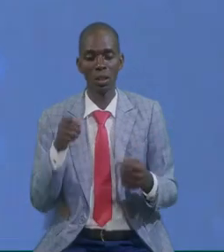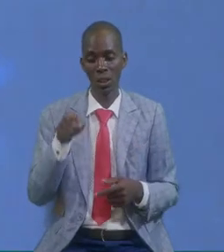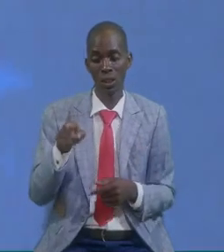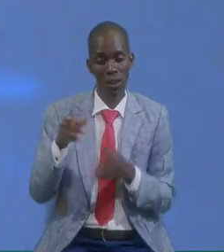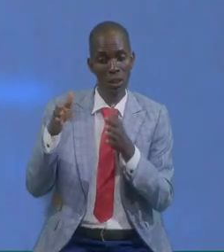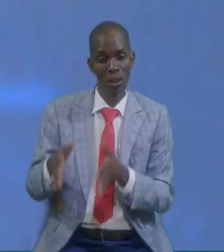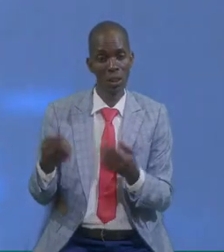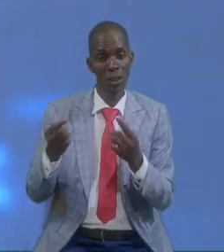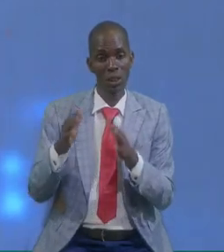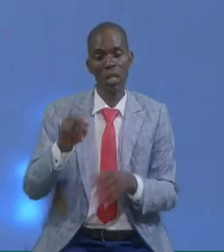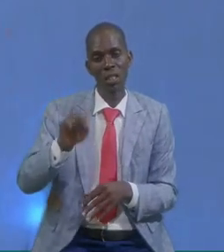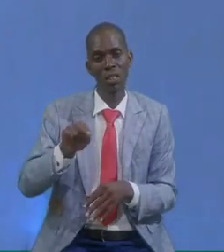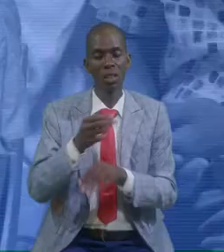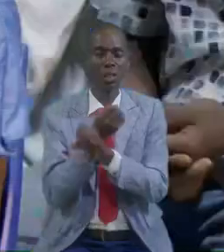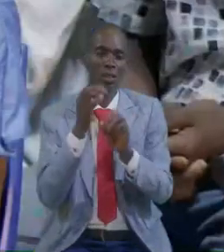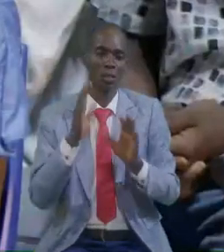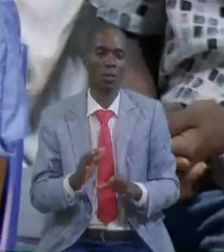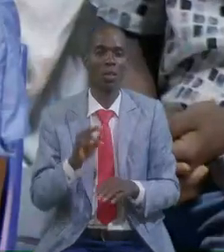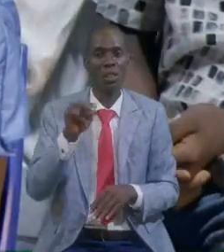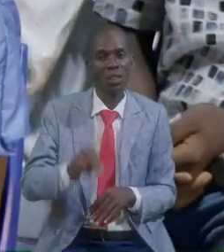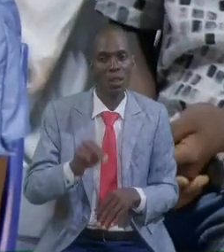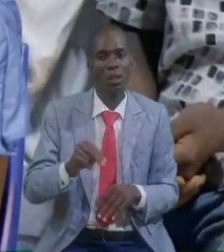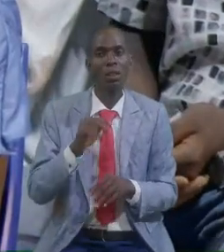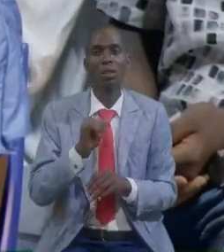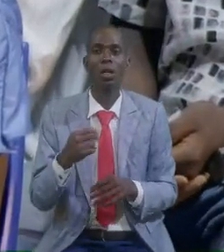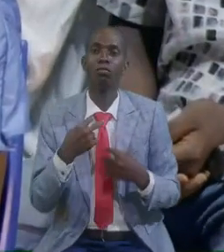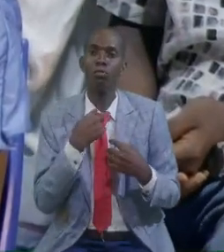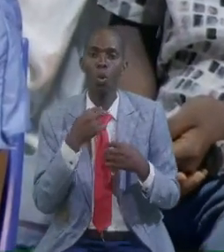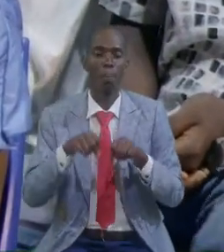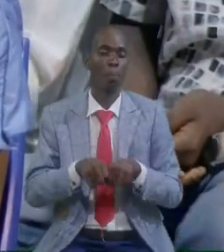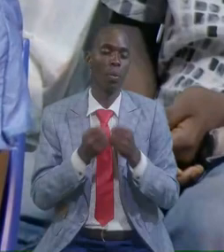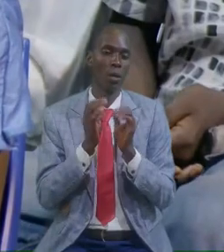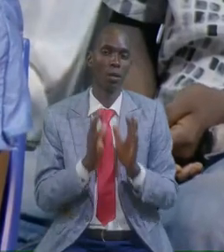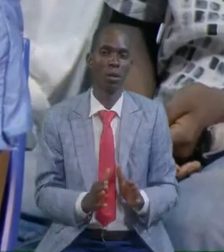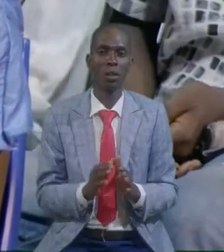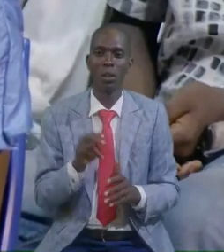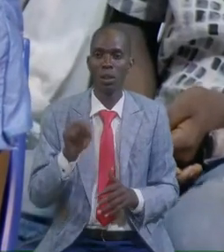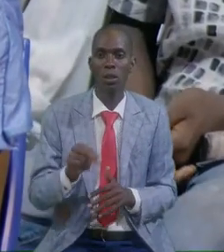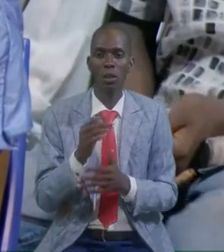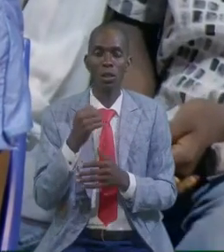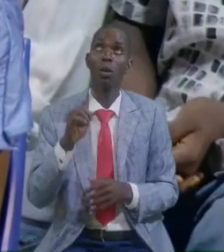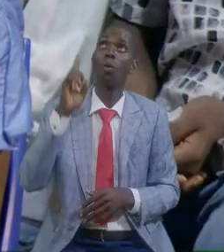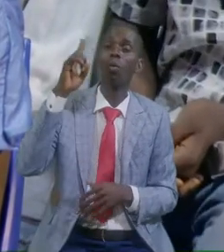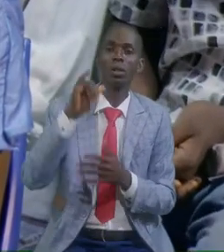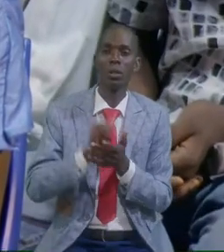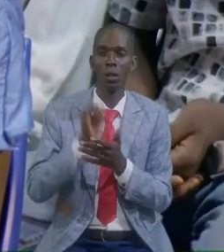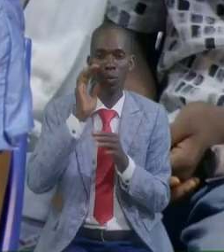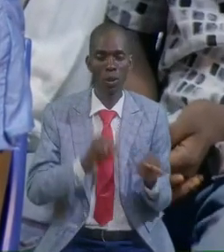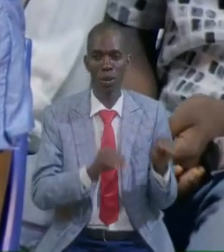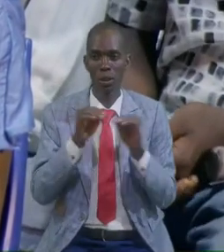a yoke breaker. He needs the one that will set him free from